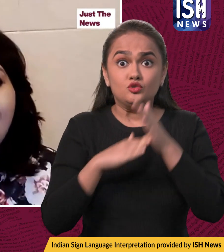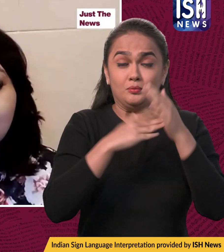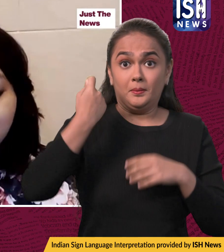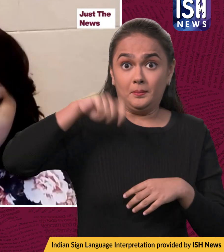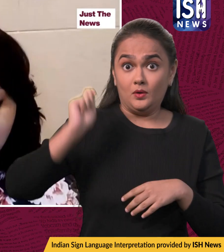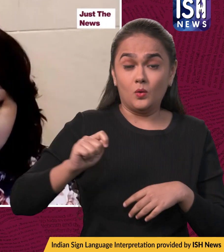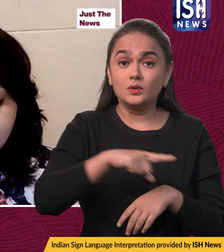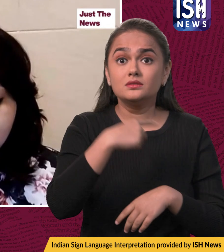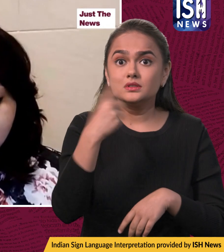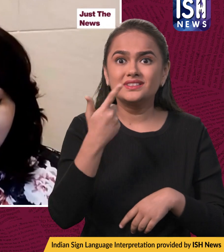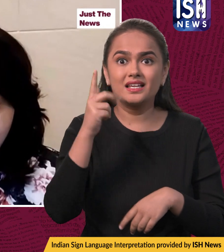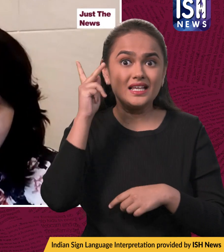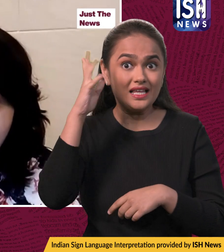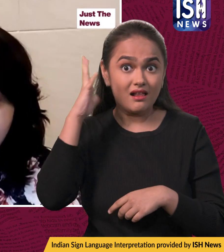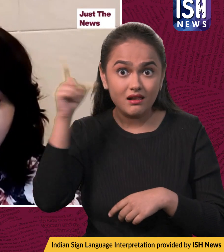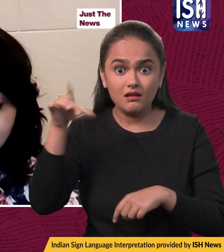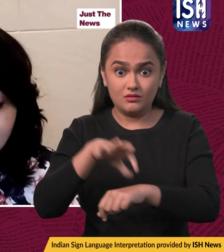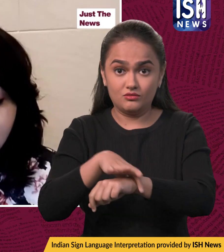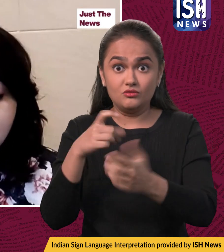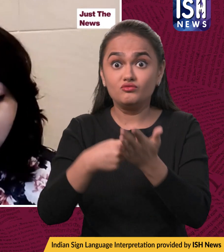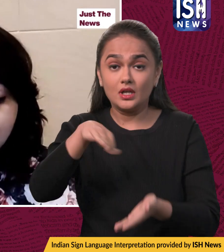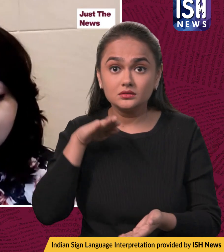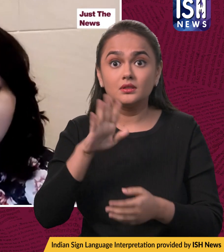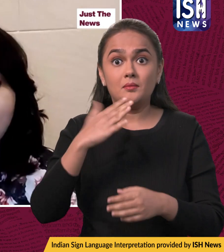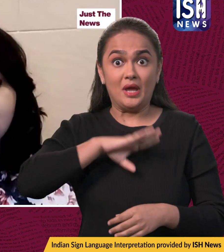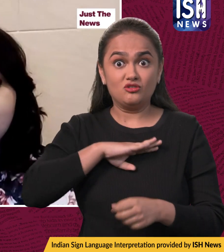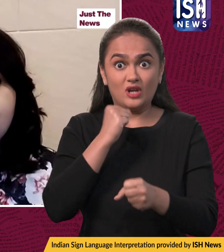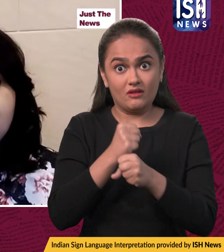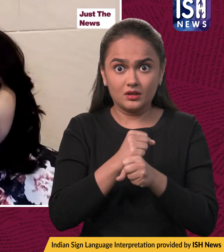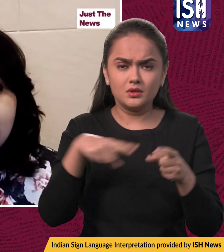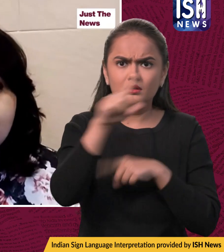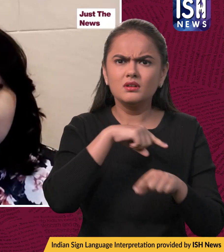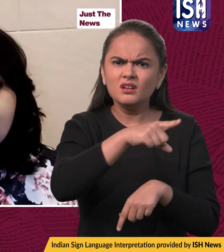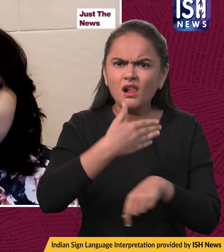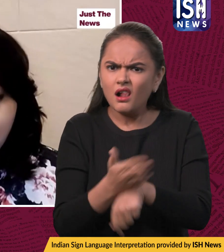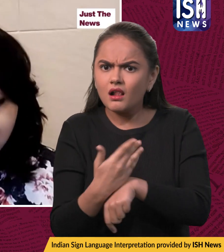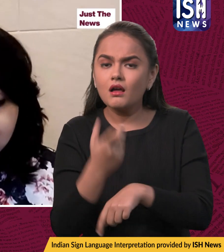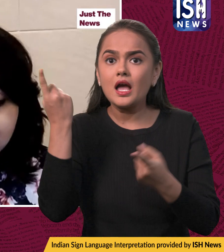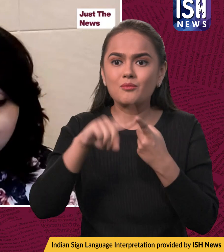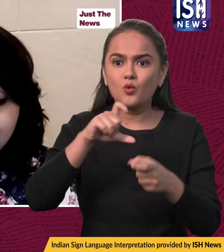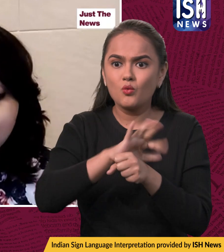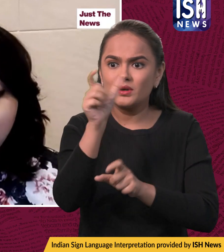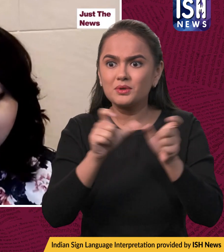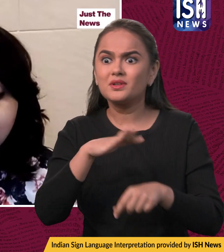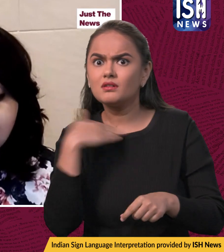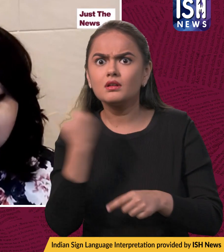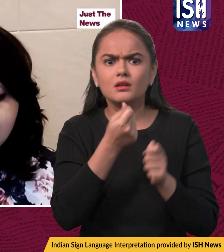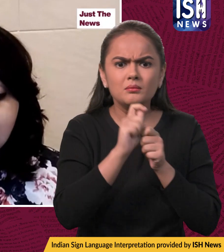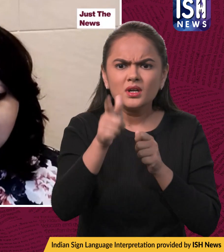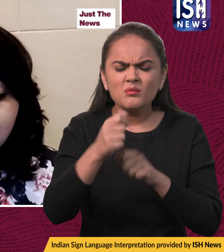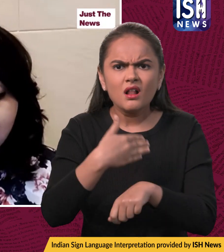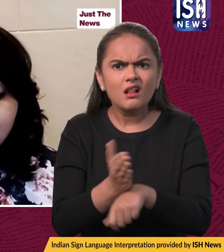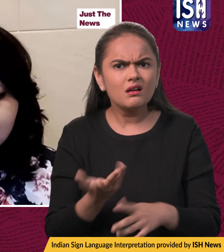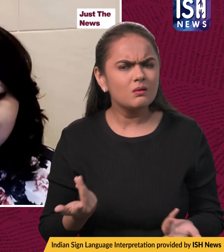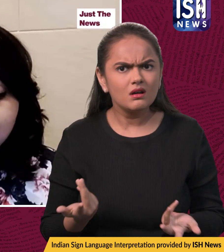Court has pulled up the Kerala, Rajasthan and Maharashtra governments over delay in compensation for COVID